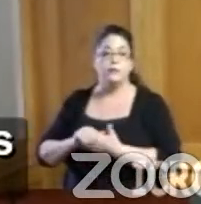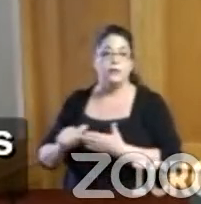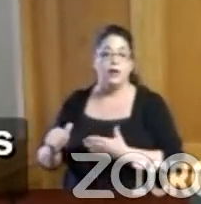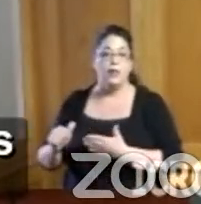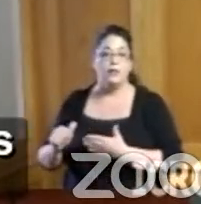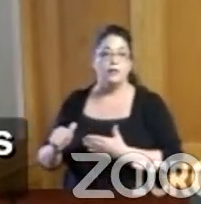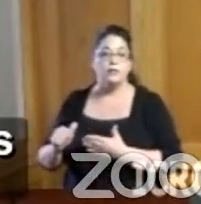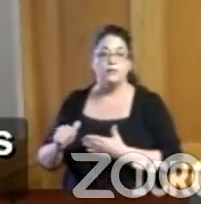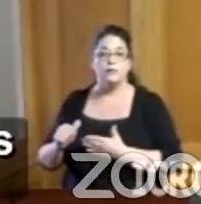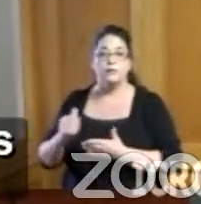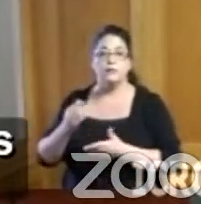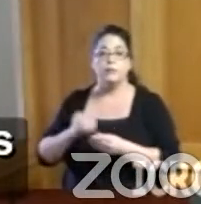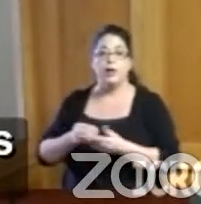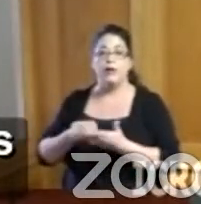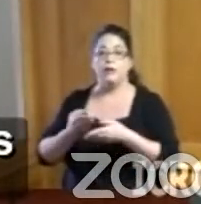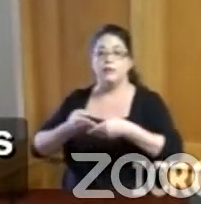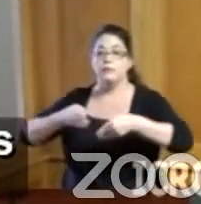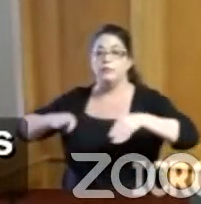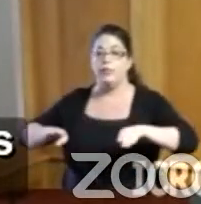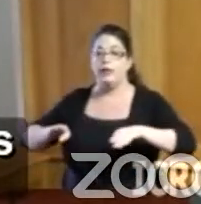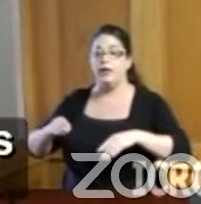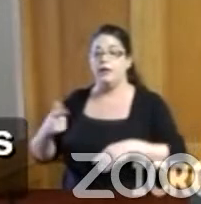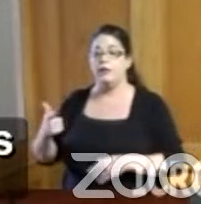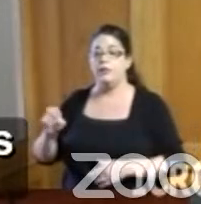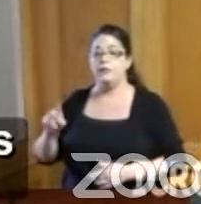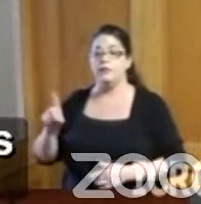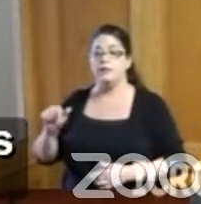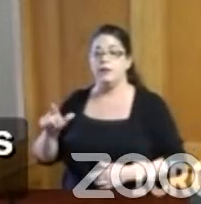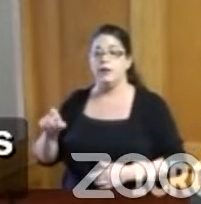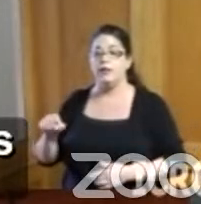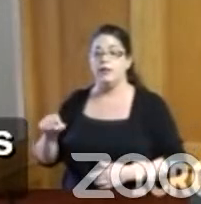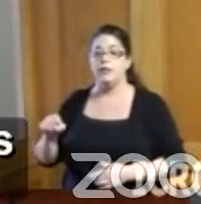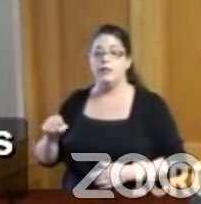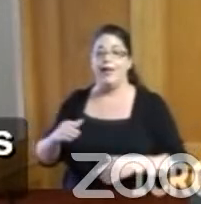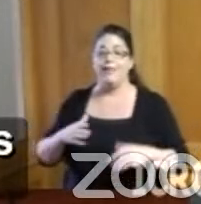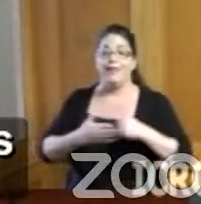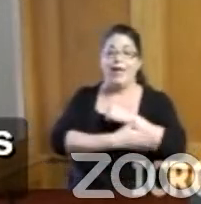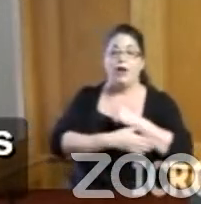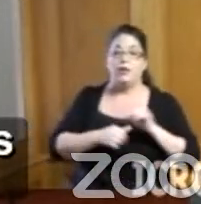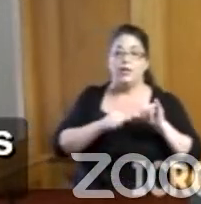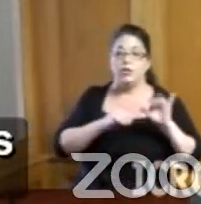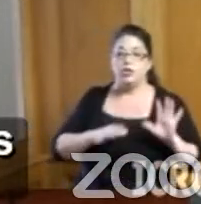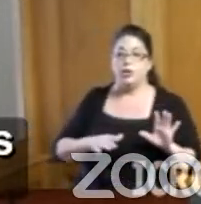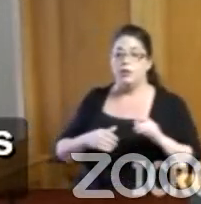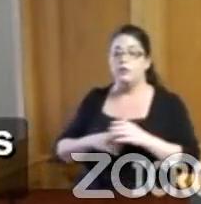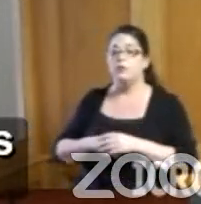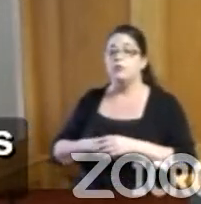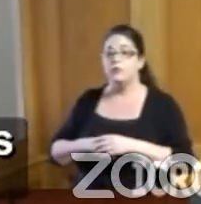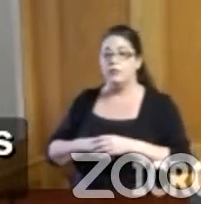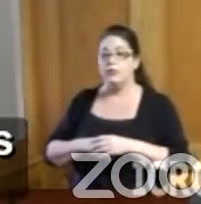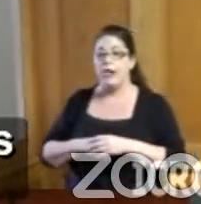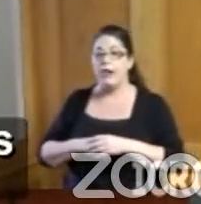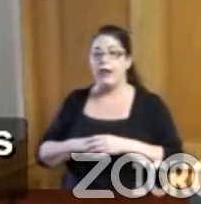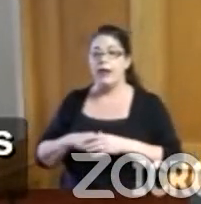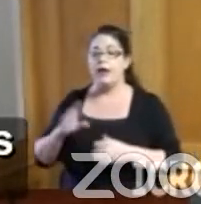$243,000. The remainder is being split evenly between Glendale and the county engineer, coming out of permissive auto, which